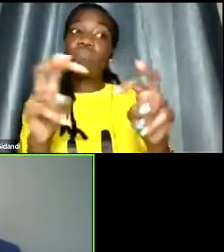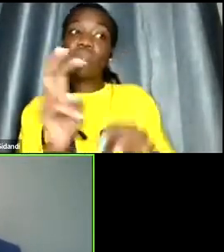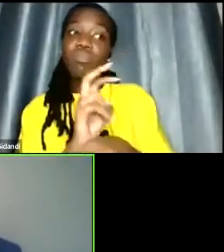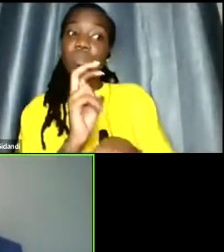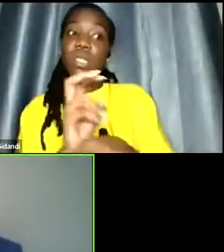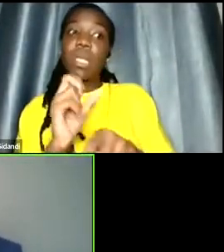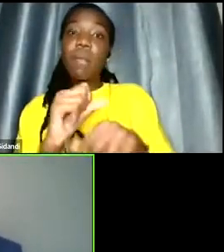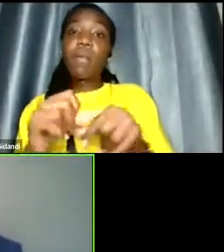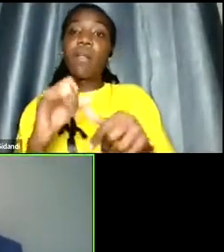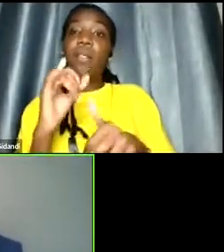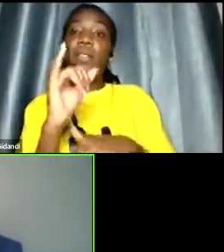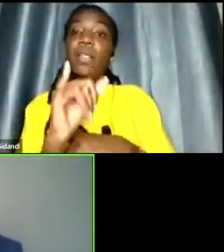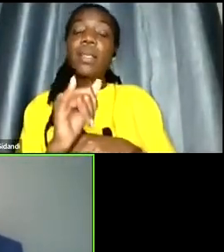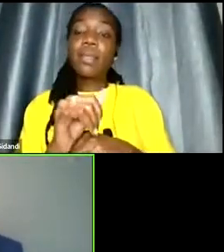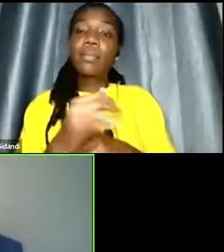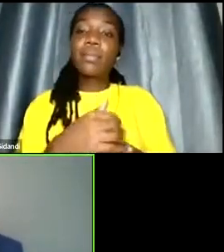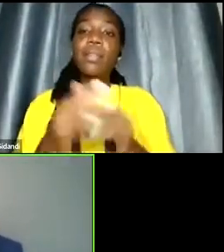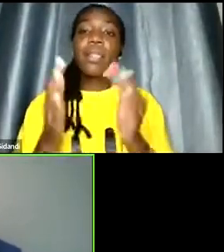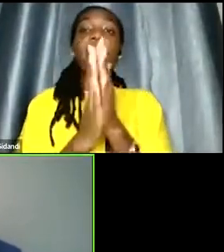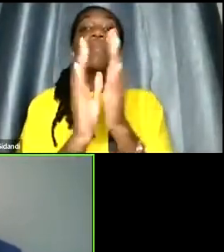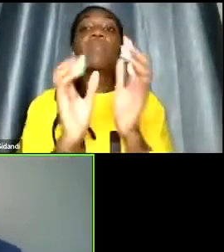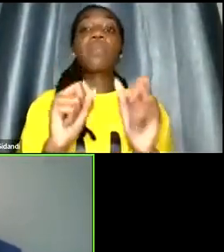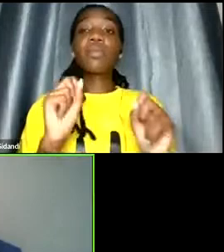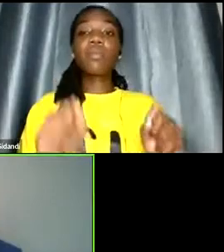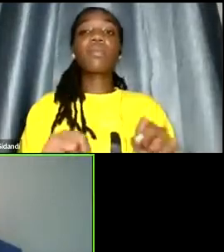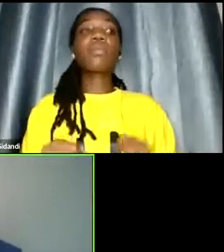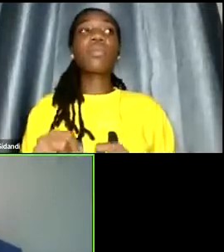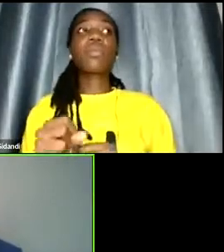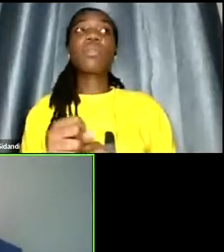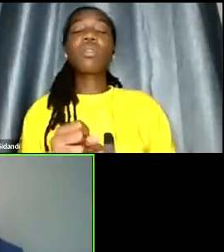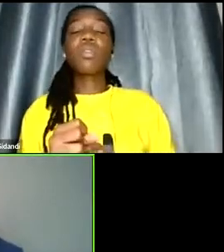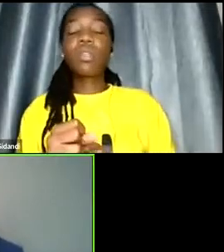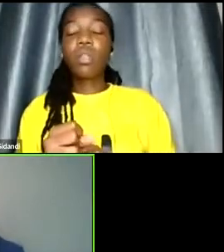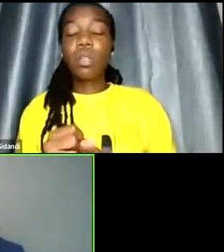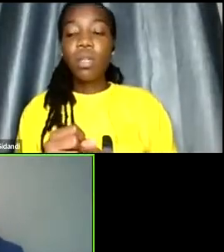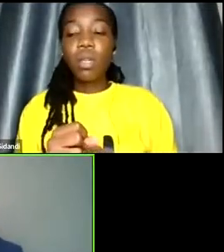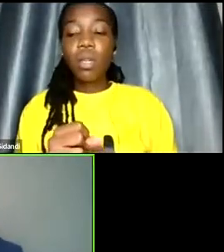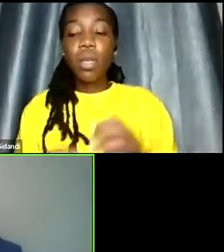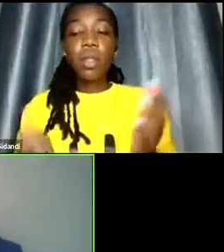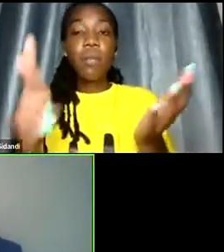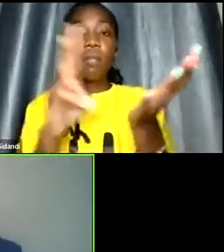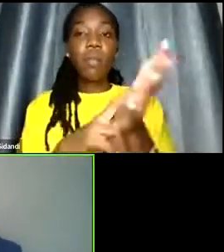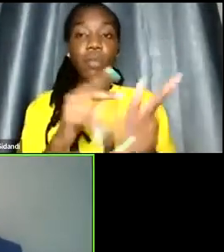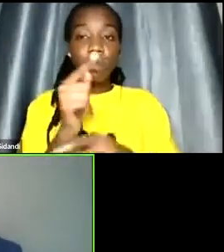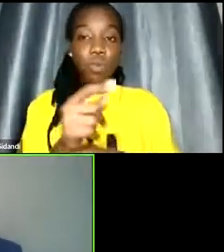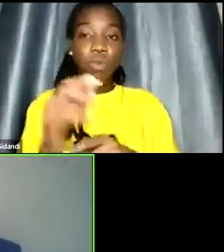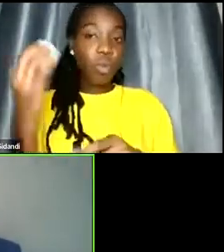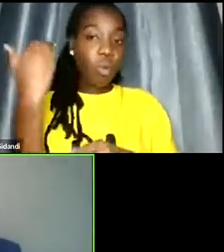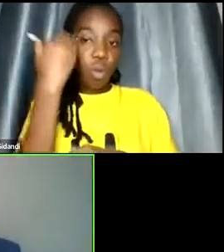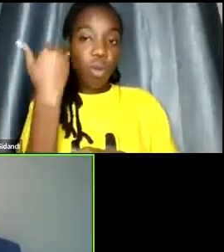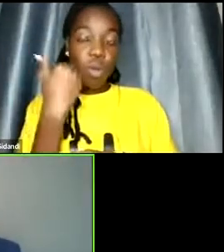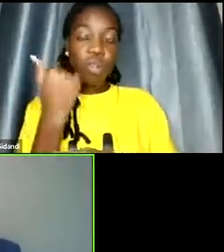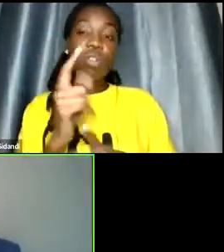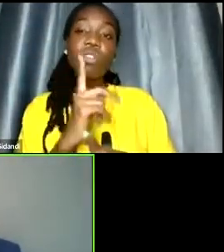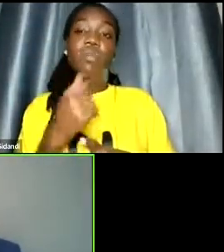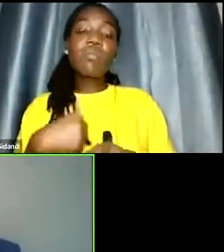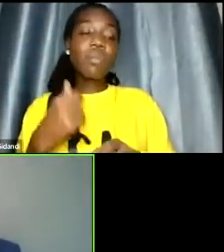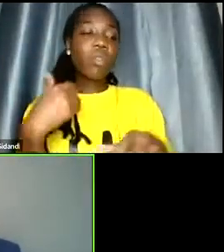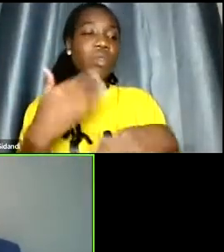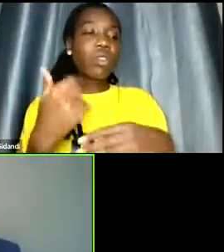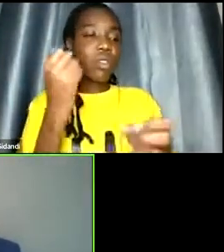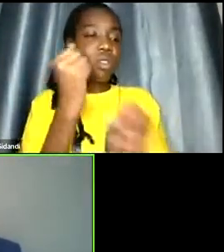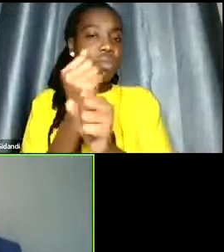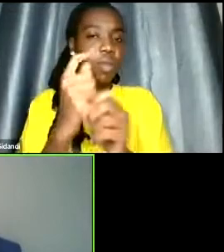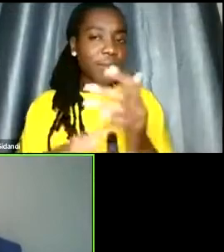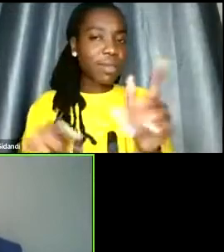and they might try you in court for corruption and nepotism. So don't do that. Those short-term gains, what I always did in my practice as an HR